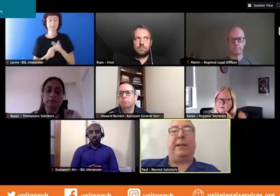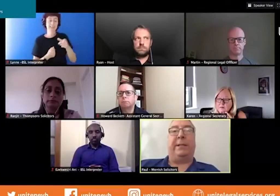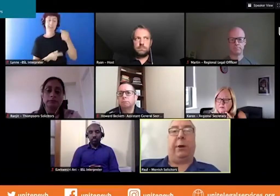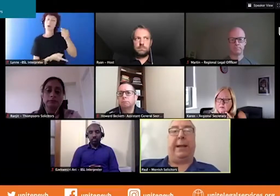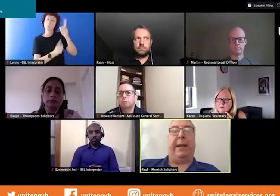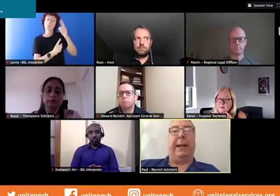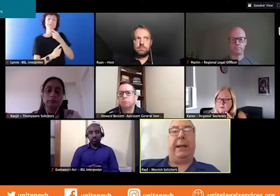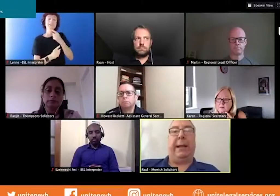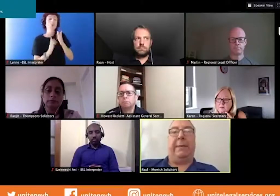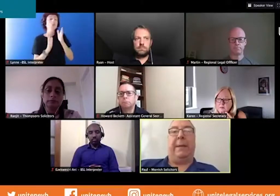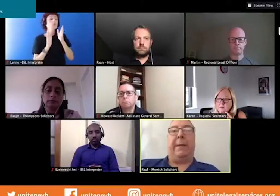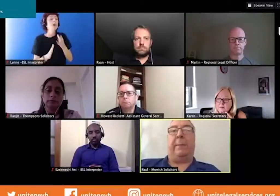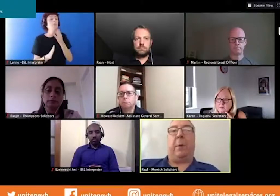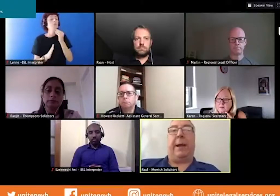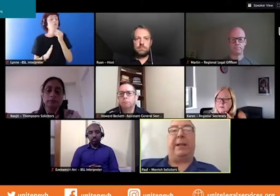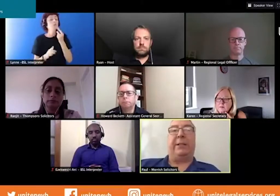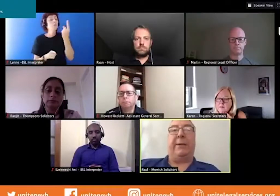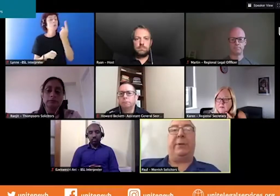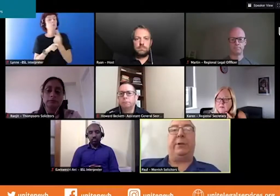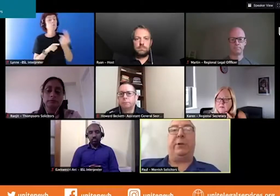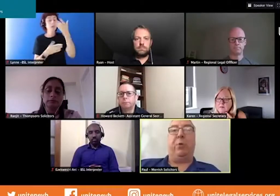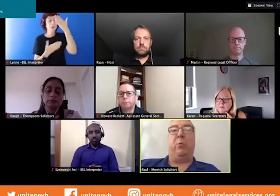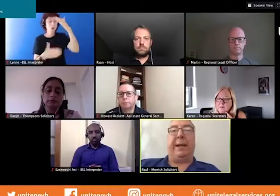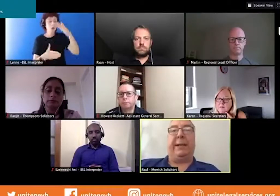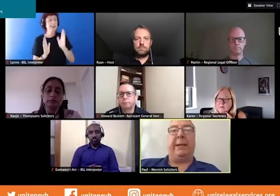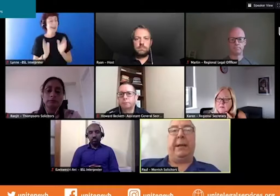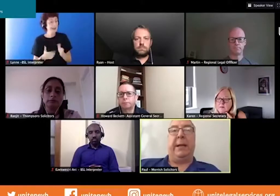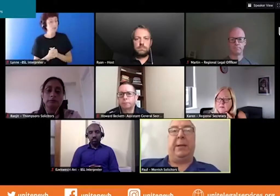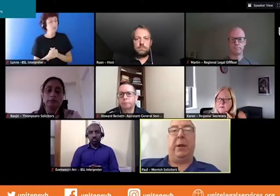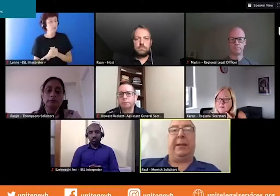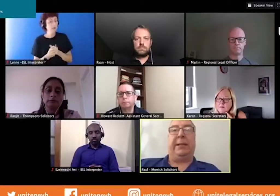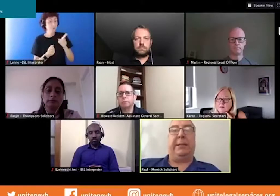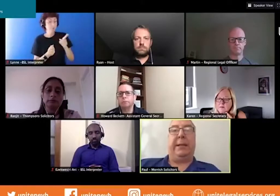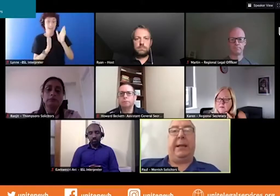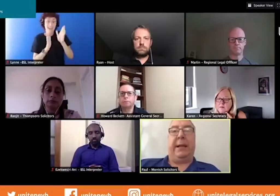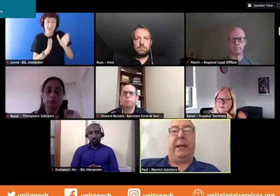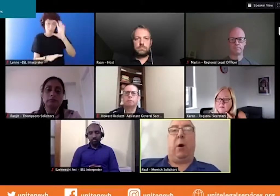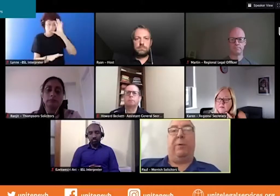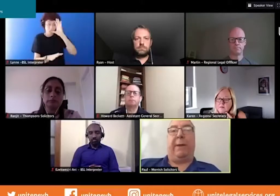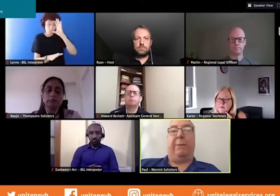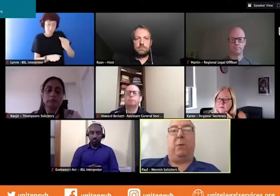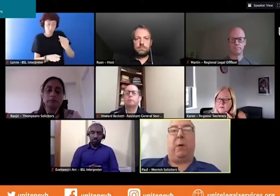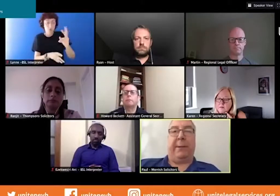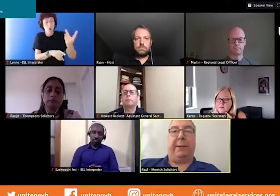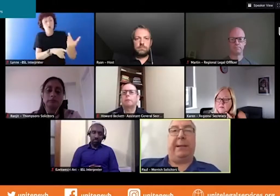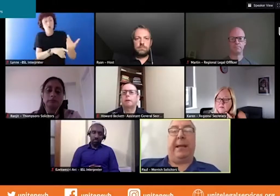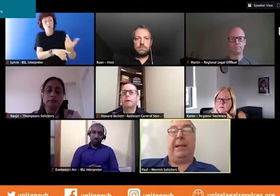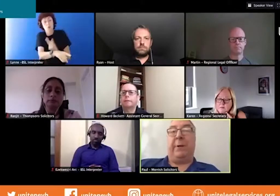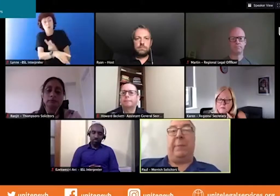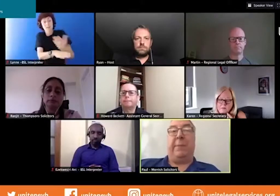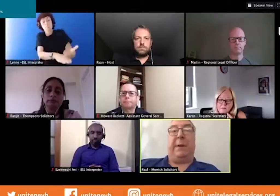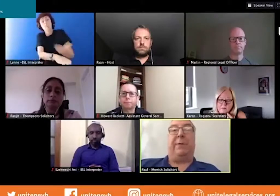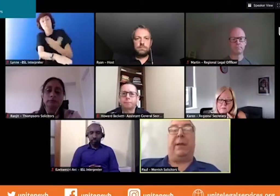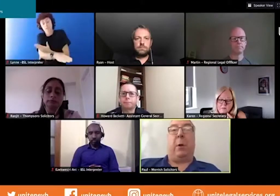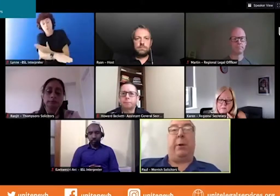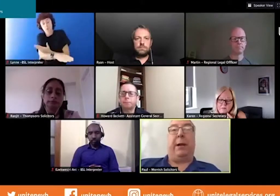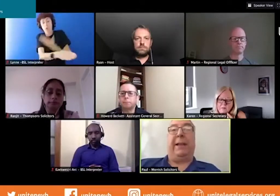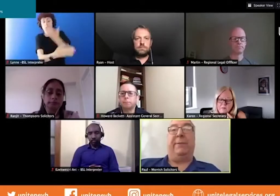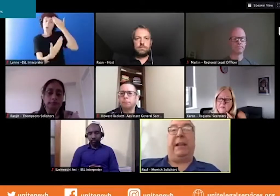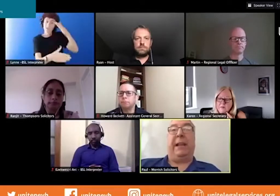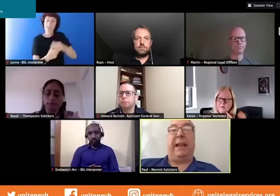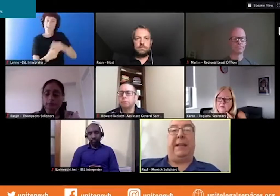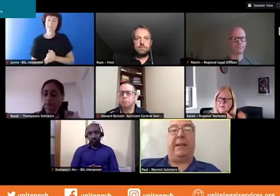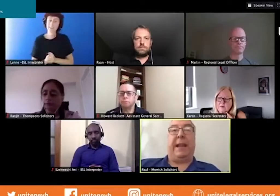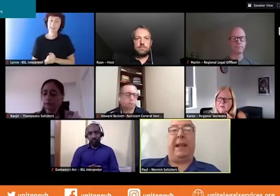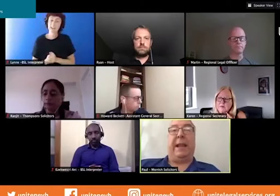week's holiday, then the employer has to give you 2 weeks notice of that requirement. So it might be if the employer leaves